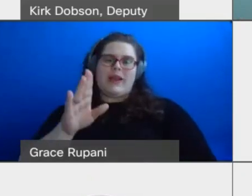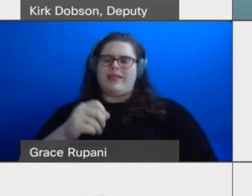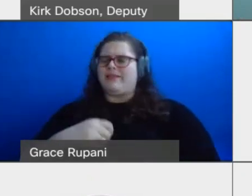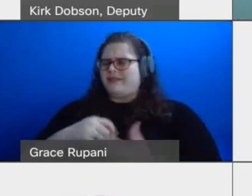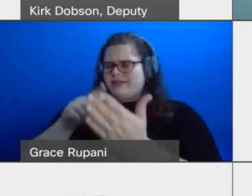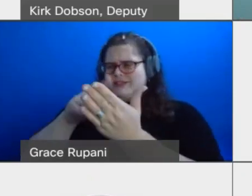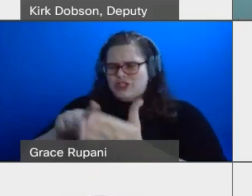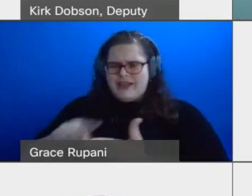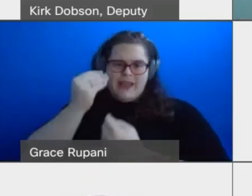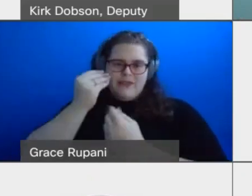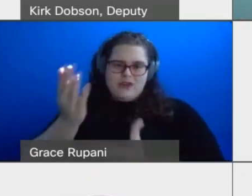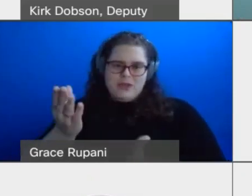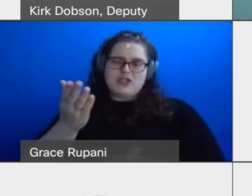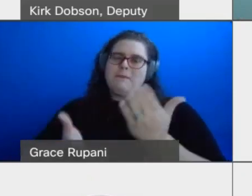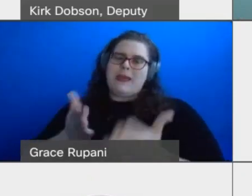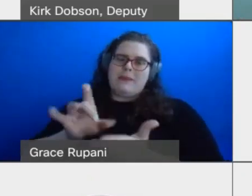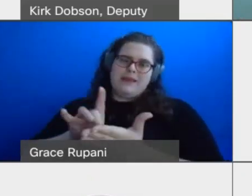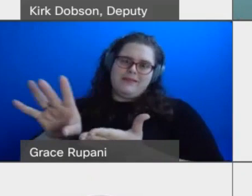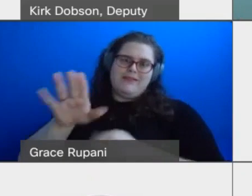information through whatever their processes are. So